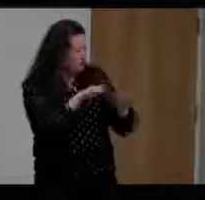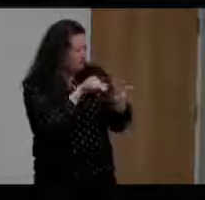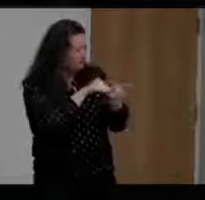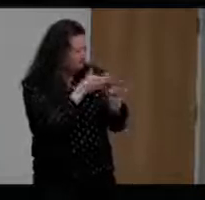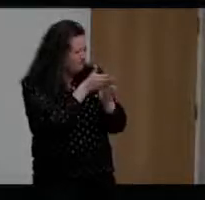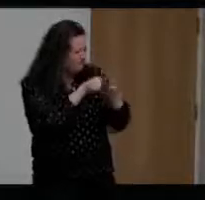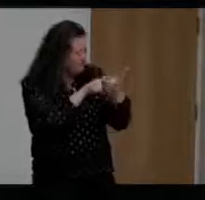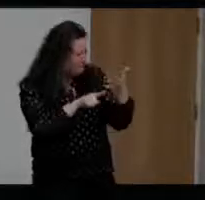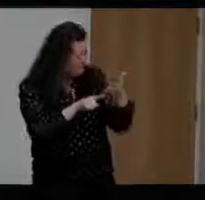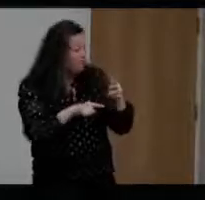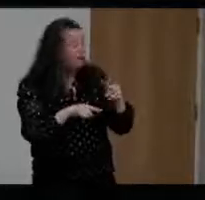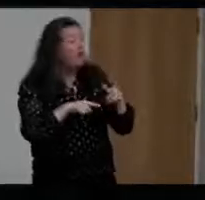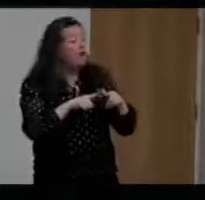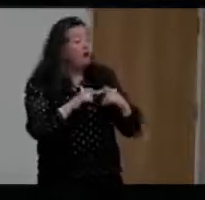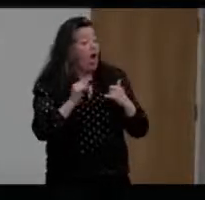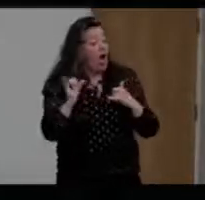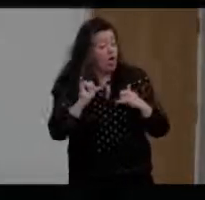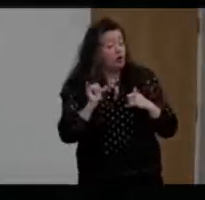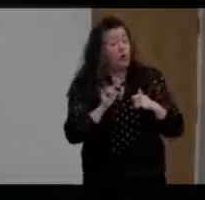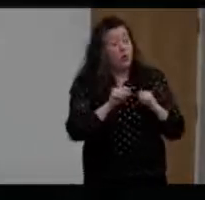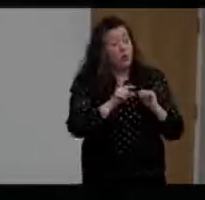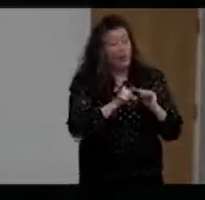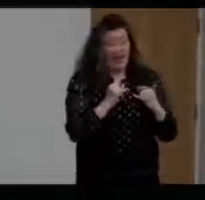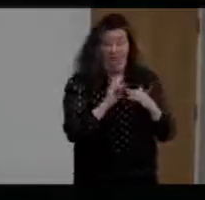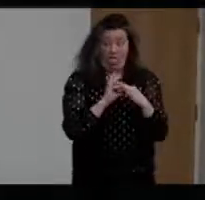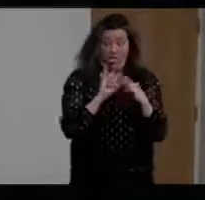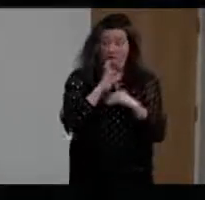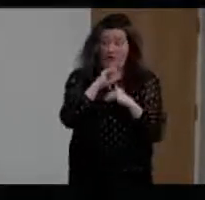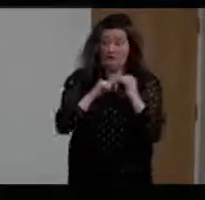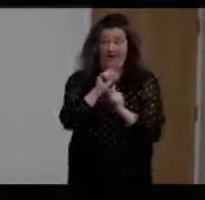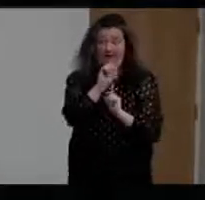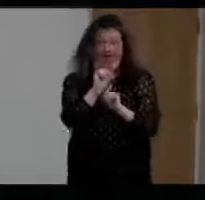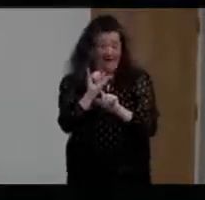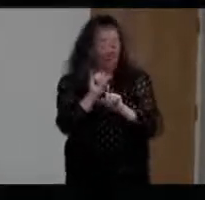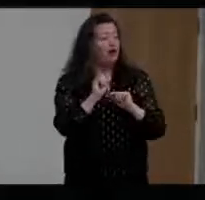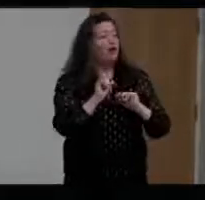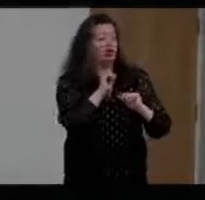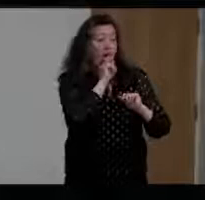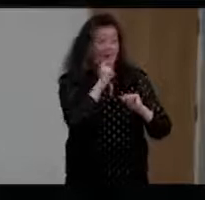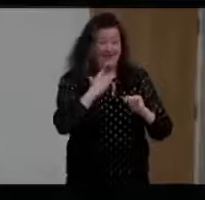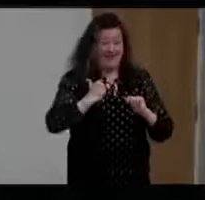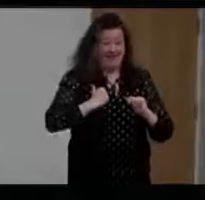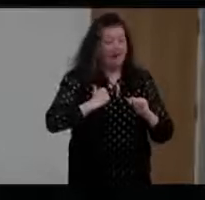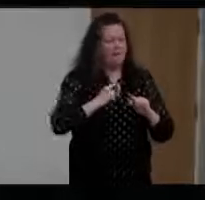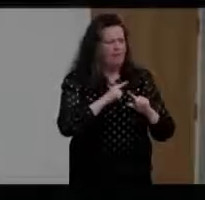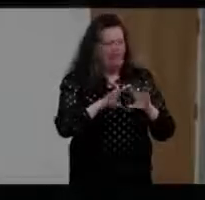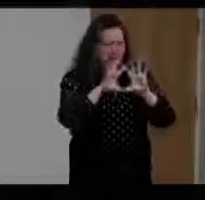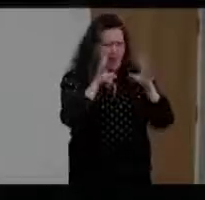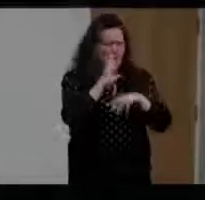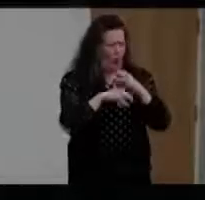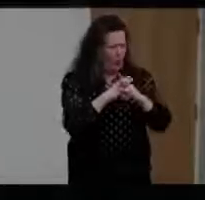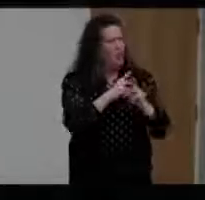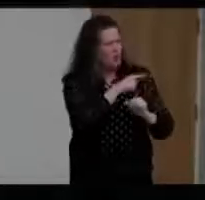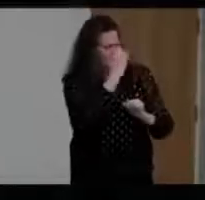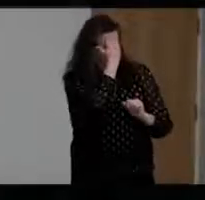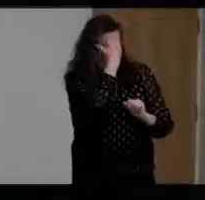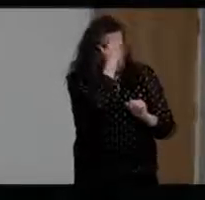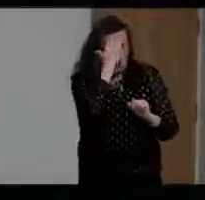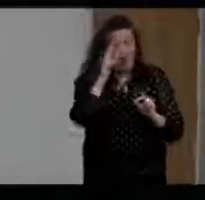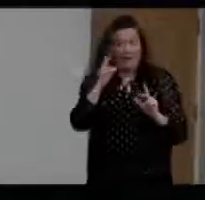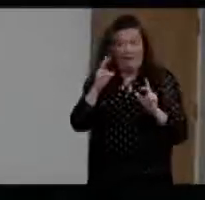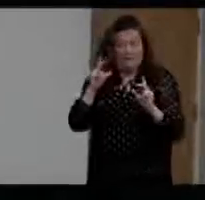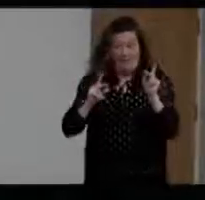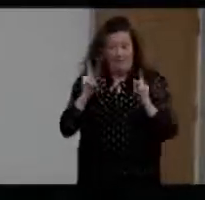in Canada when it comes to AI. It's recognized already as a spot of real potential and things really happening already